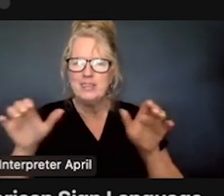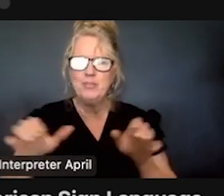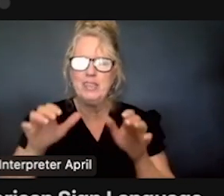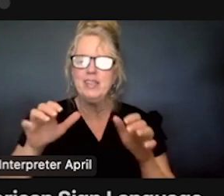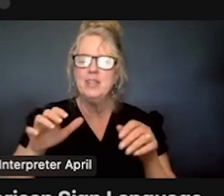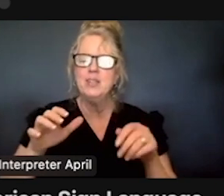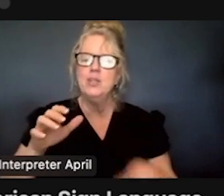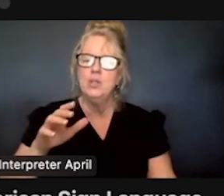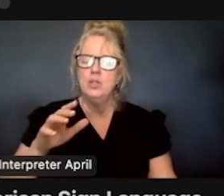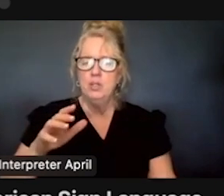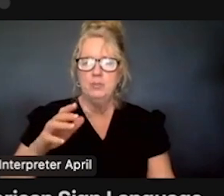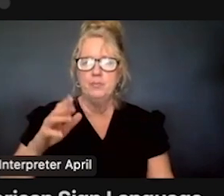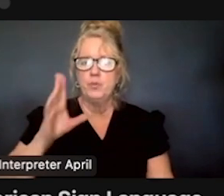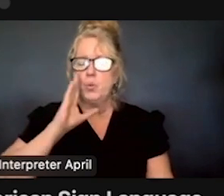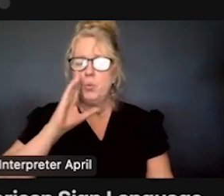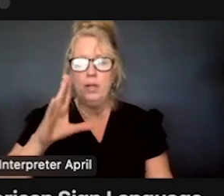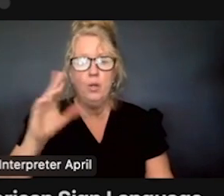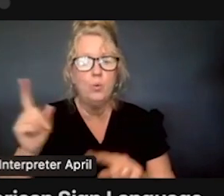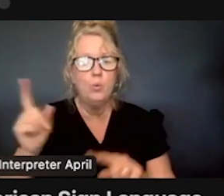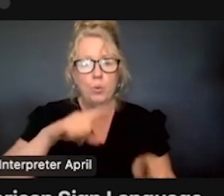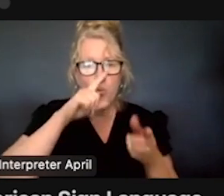going to go check out